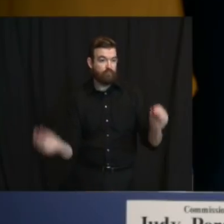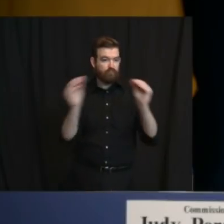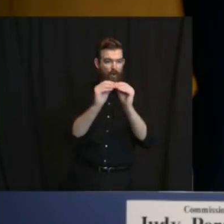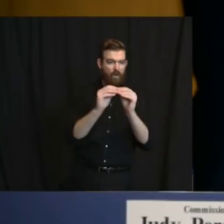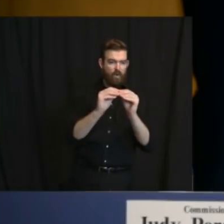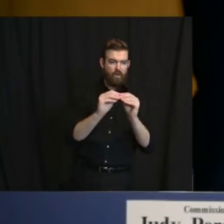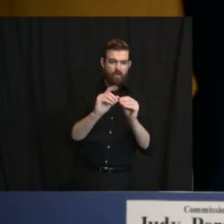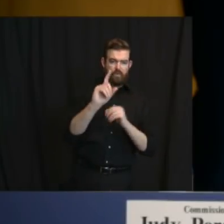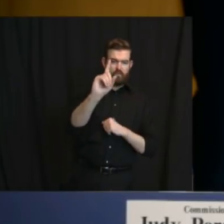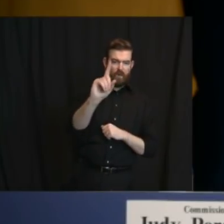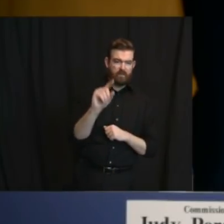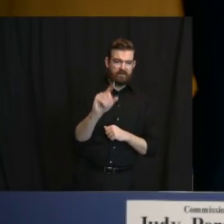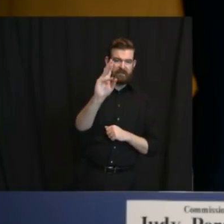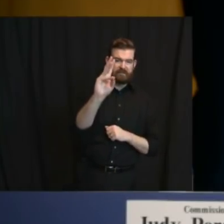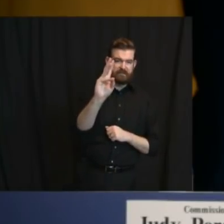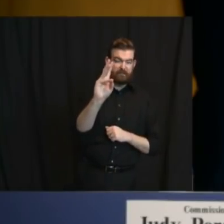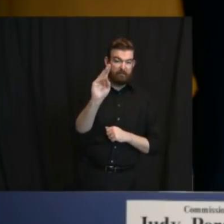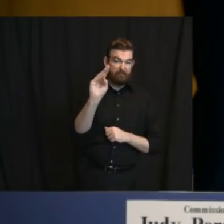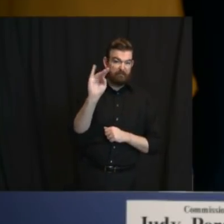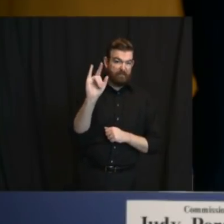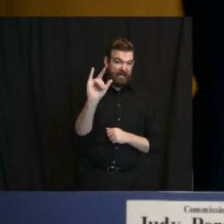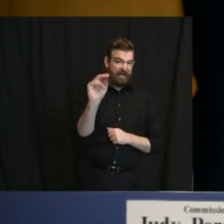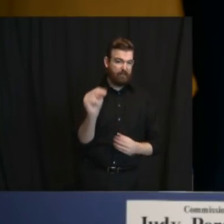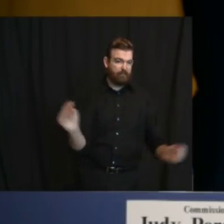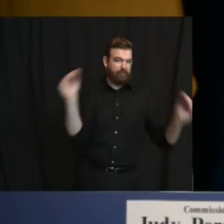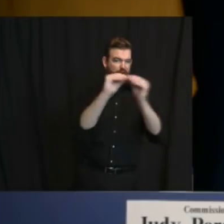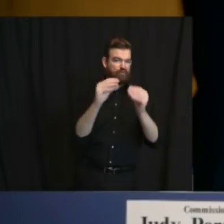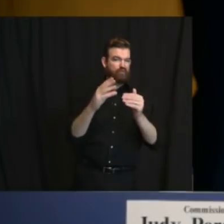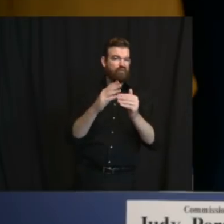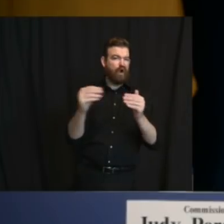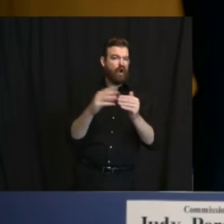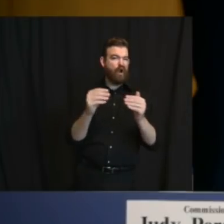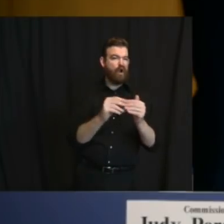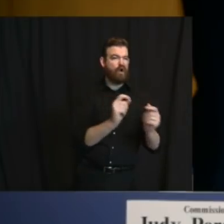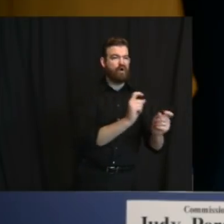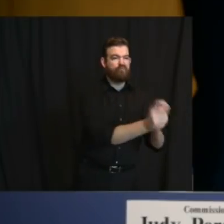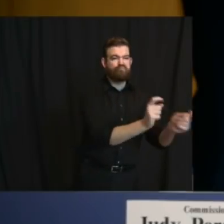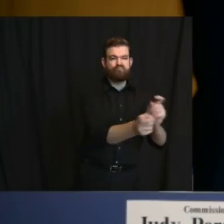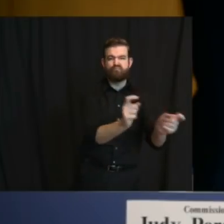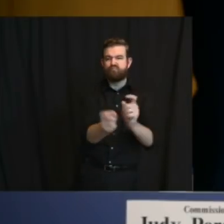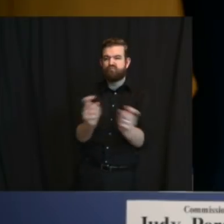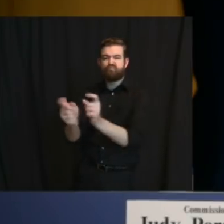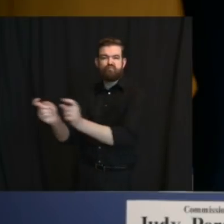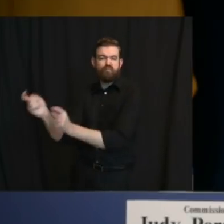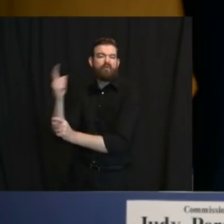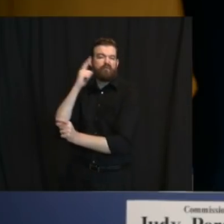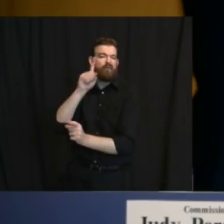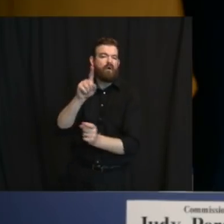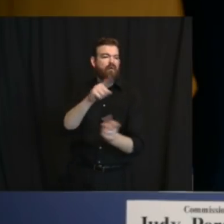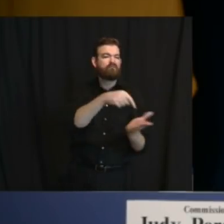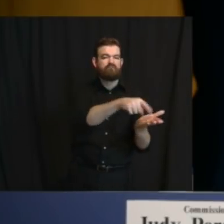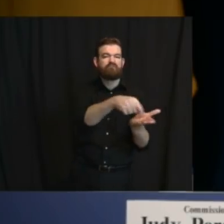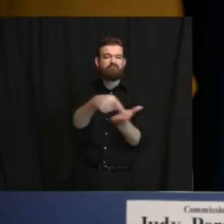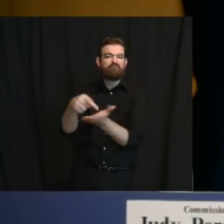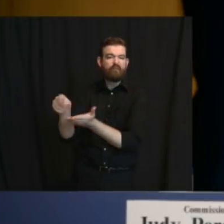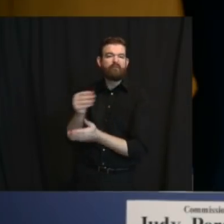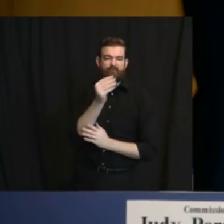million in additional benefits to SNAP recipients since the start of the